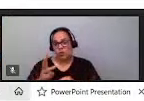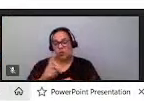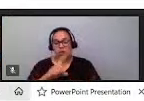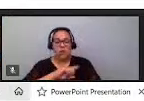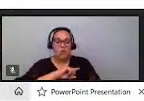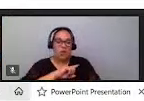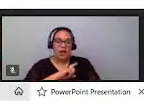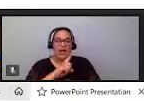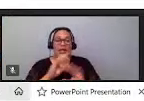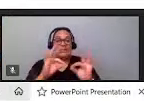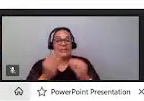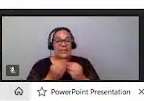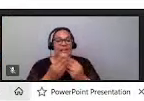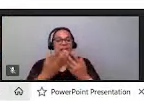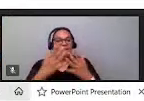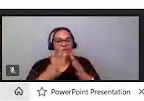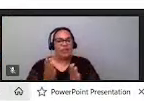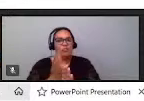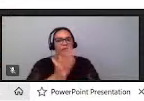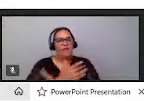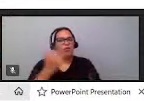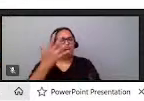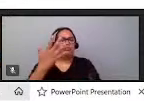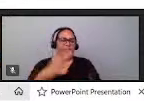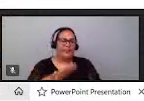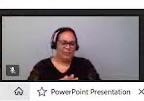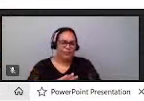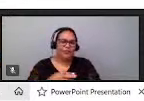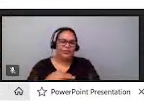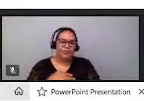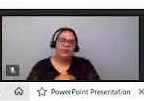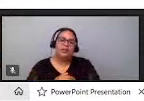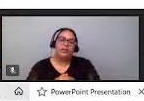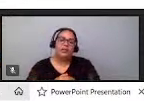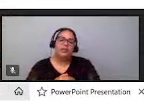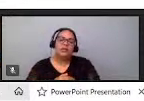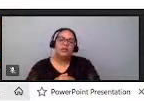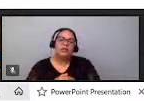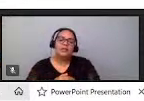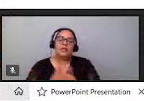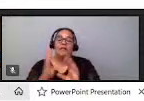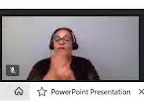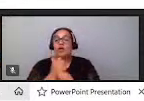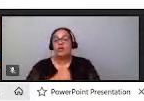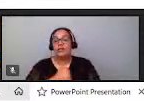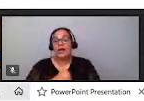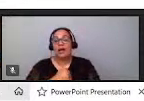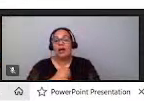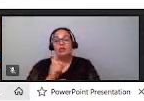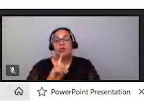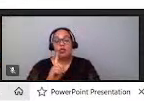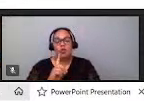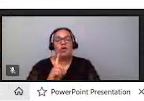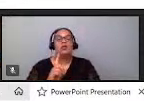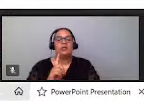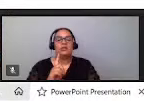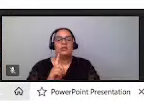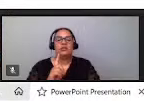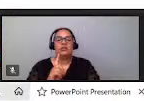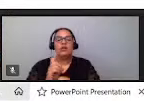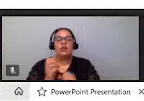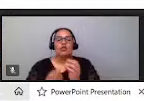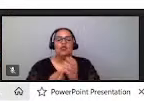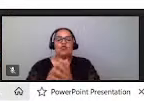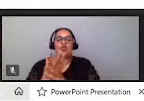because some of the slides have been presented before um our focus is still on the um uh